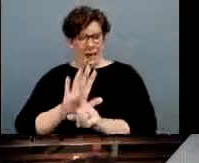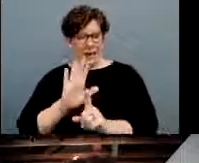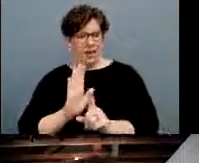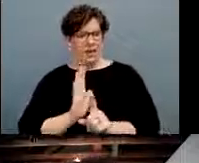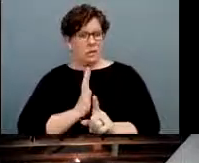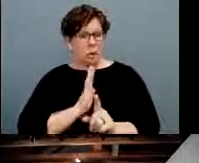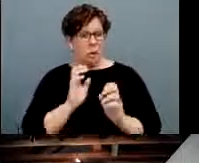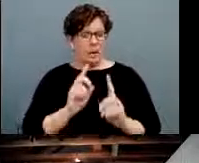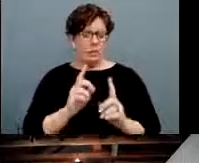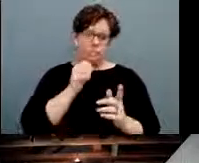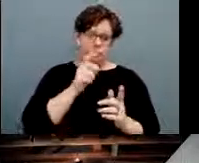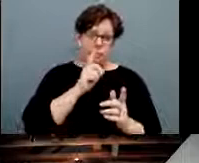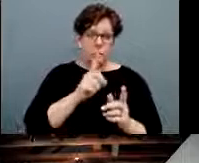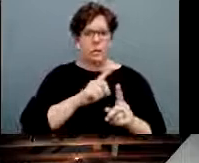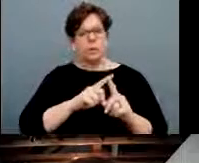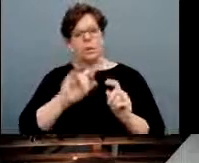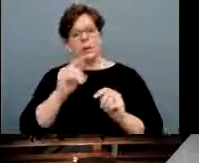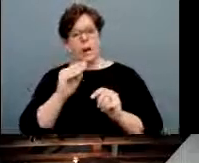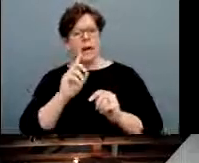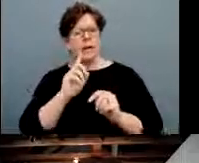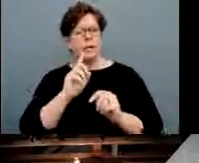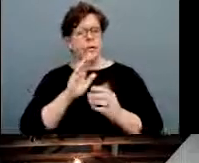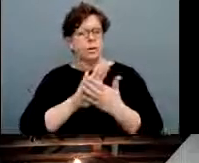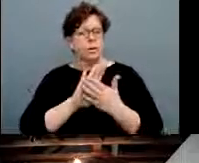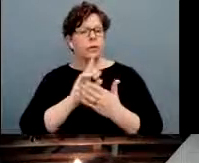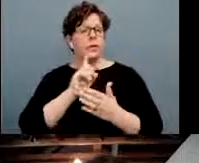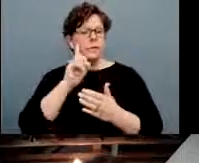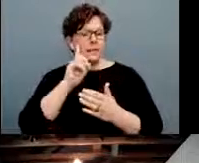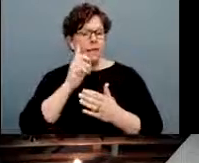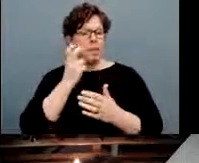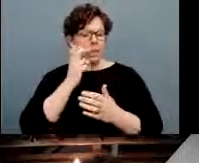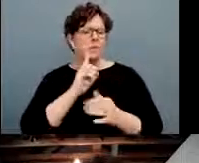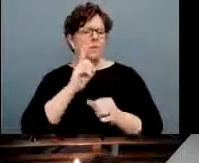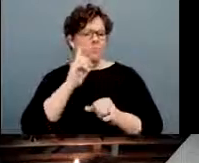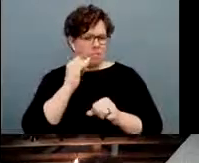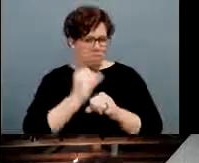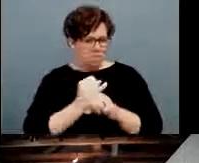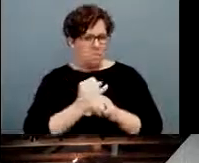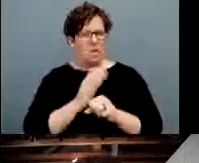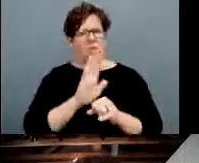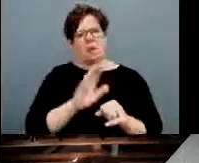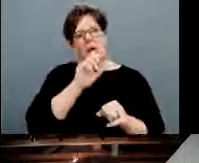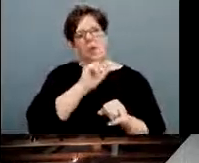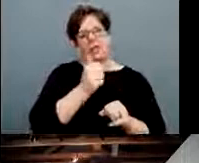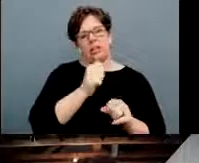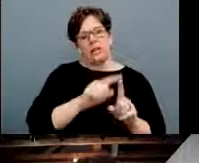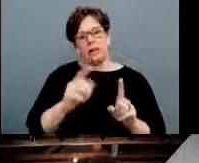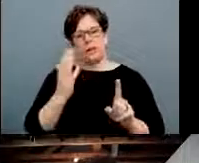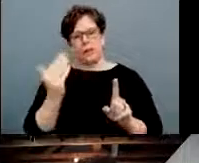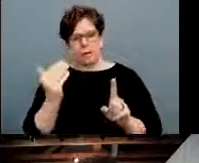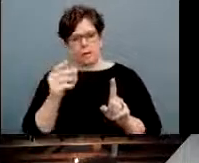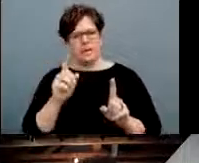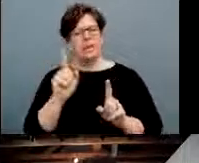know he attended the Idaho School for the Deaf and Blind in Gooding, Idaho from about age 10 to 15.